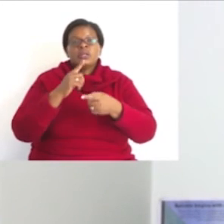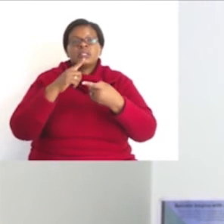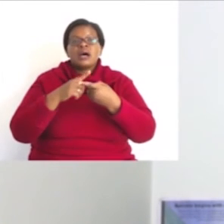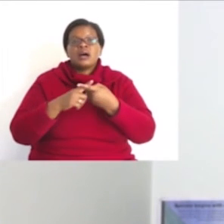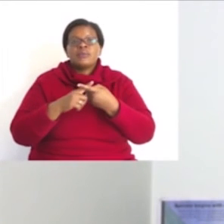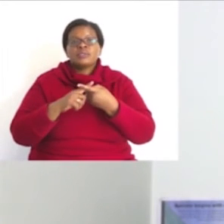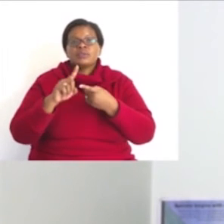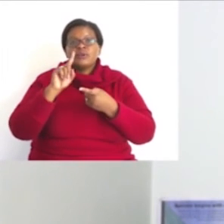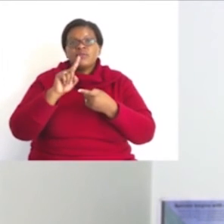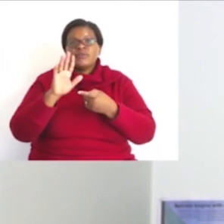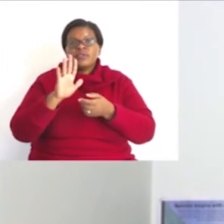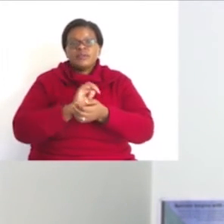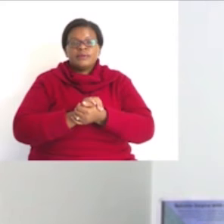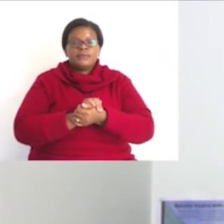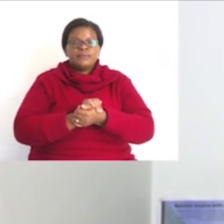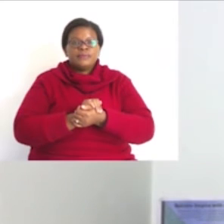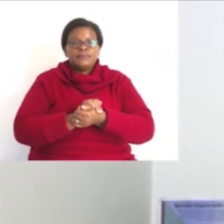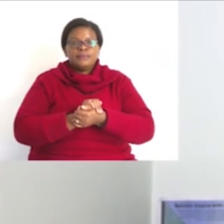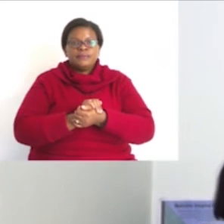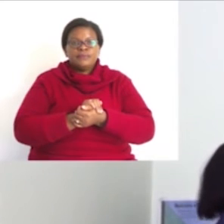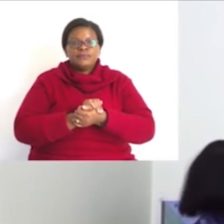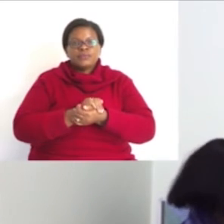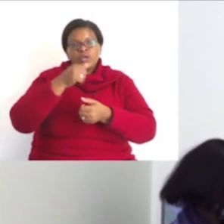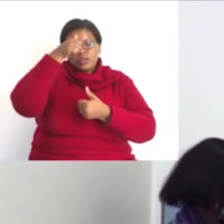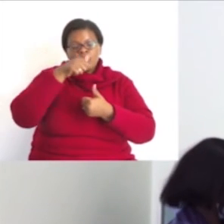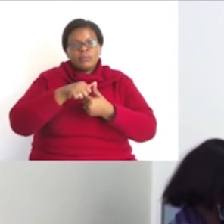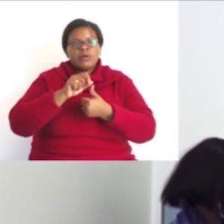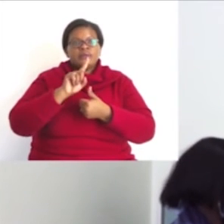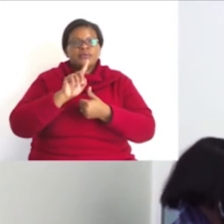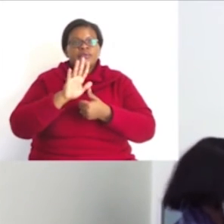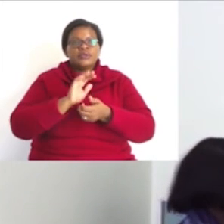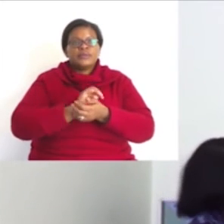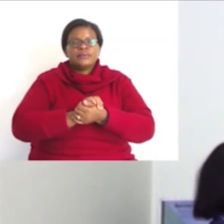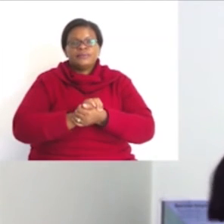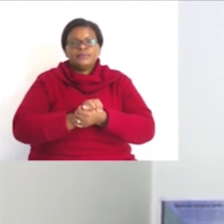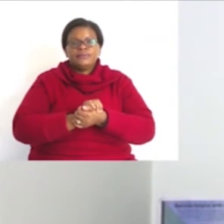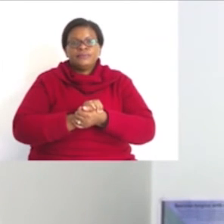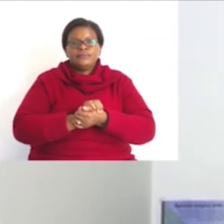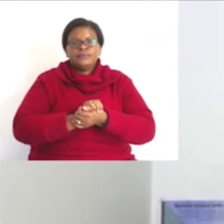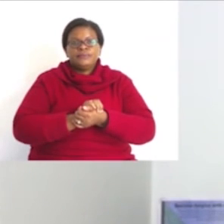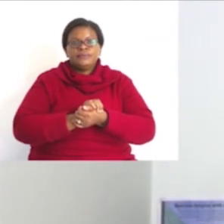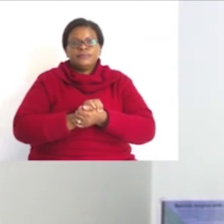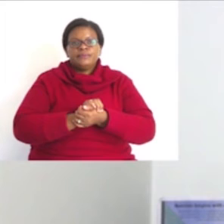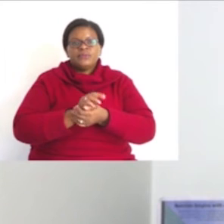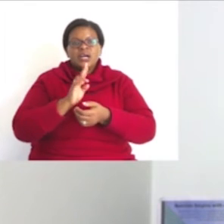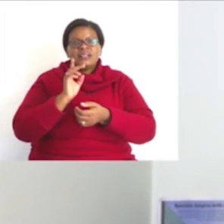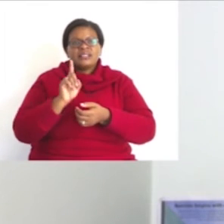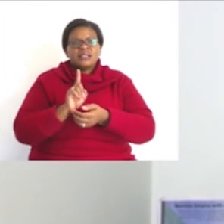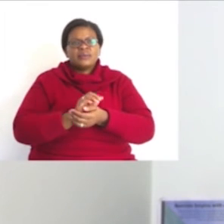Times 15. Remember the 15. Good. So, what is our